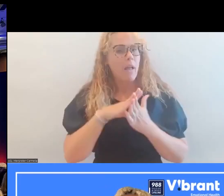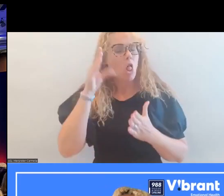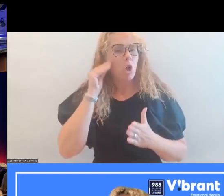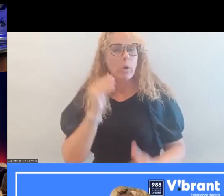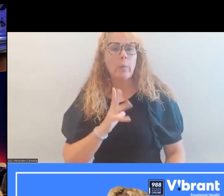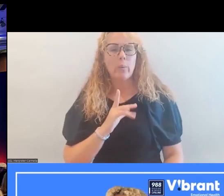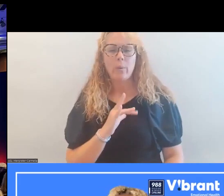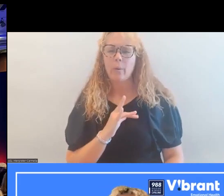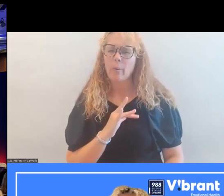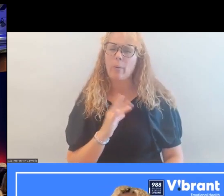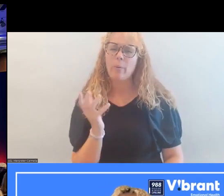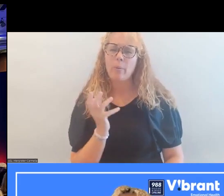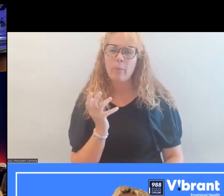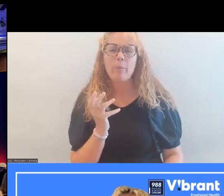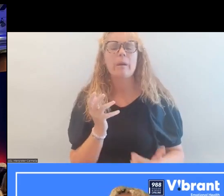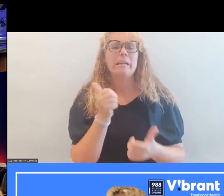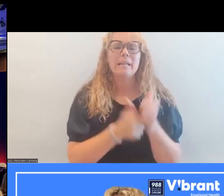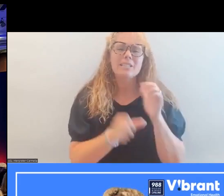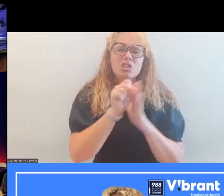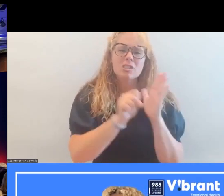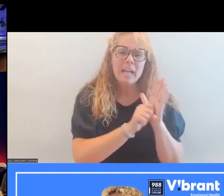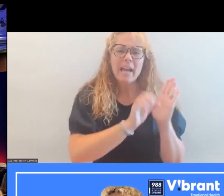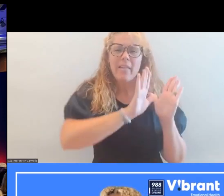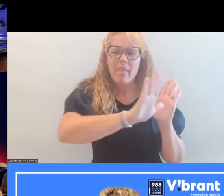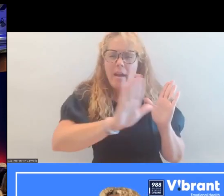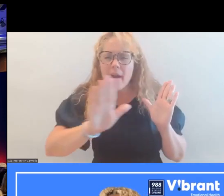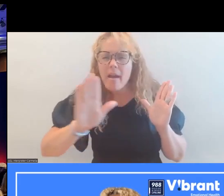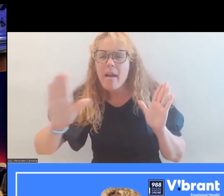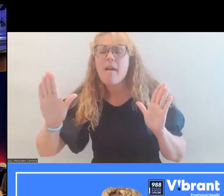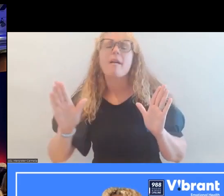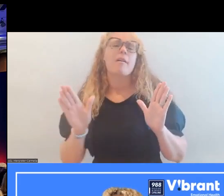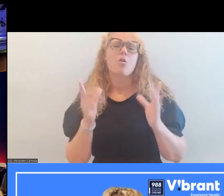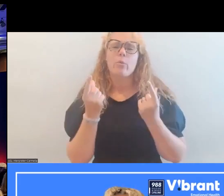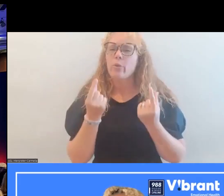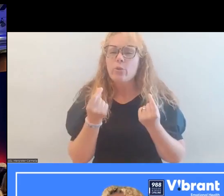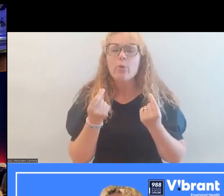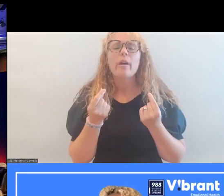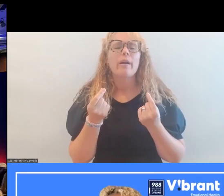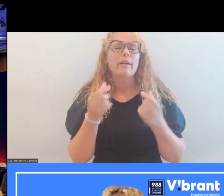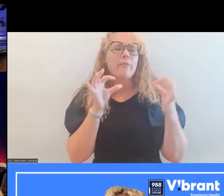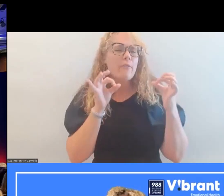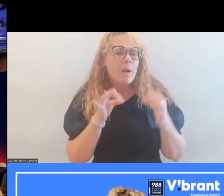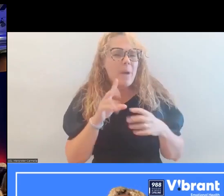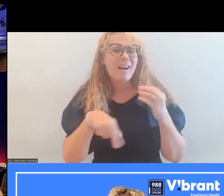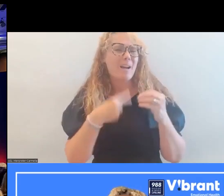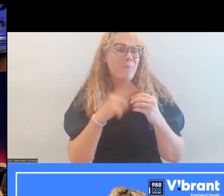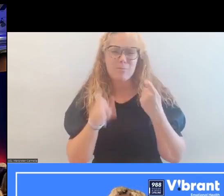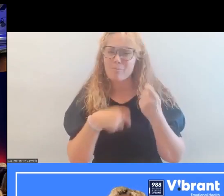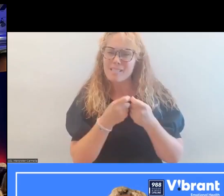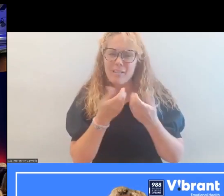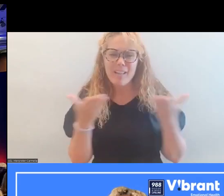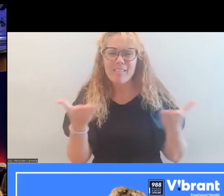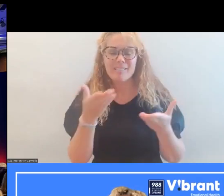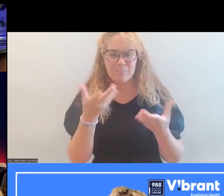hearing about what each state is doing, hearing the feedback on any number of items, including that network